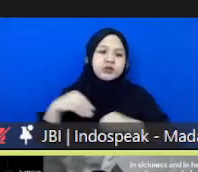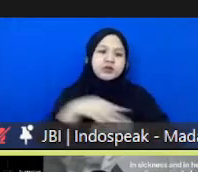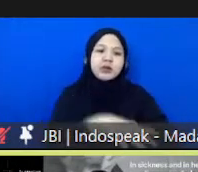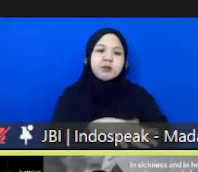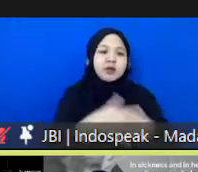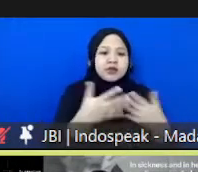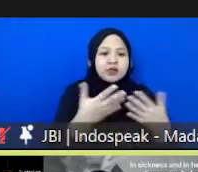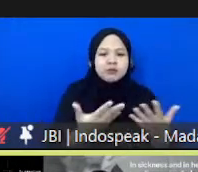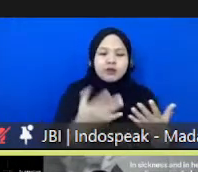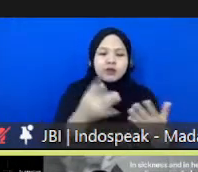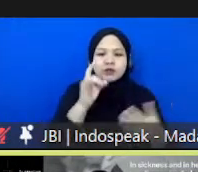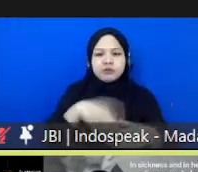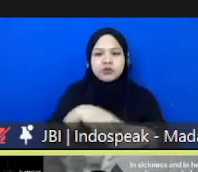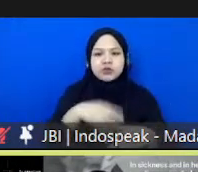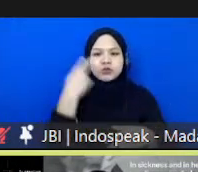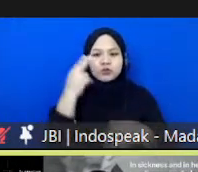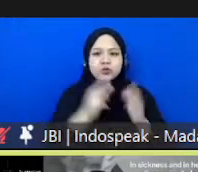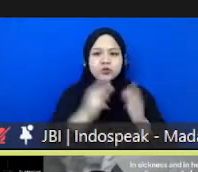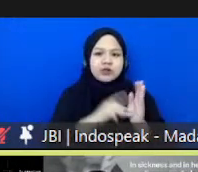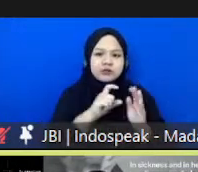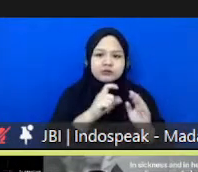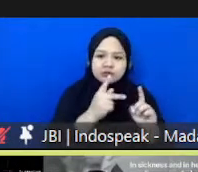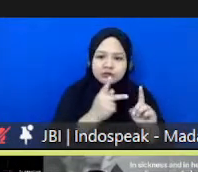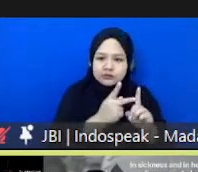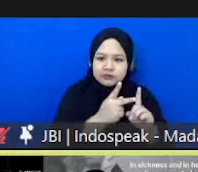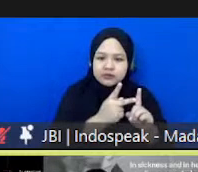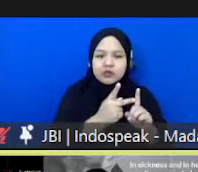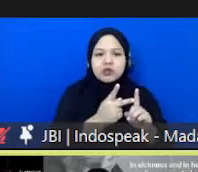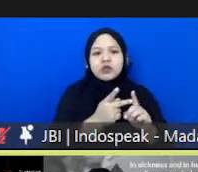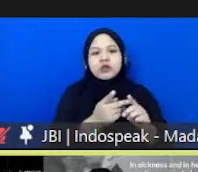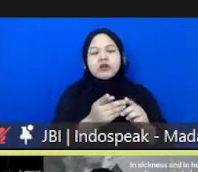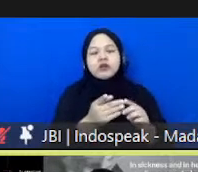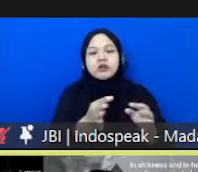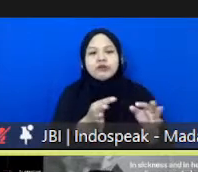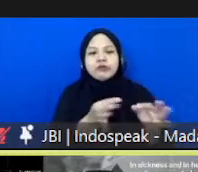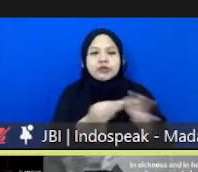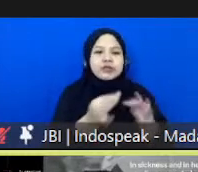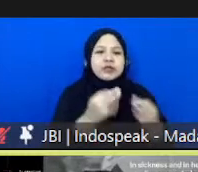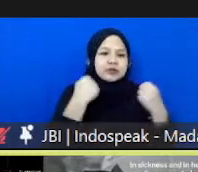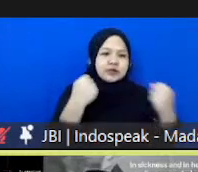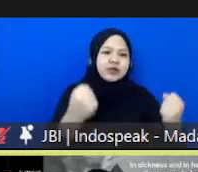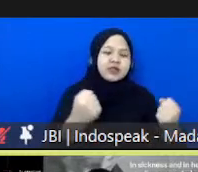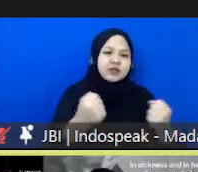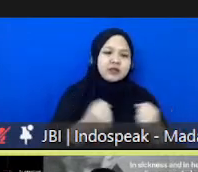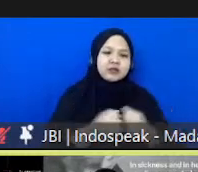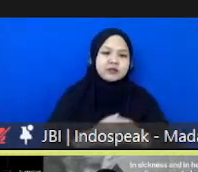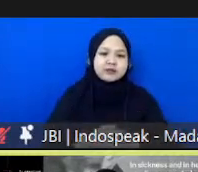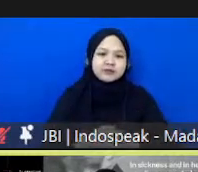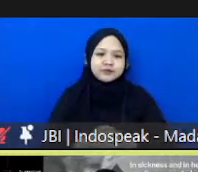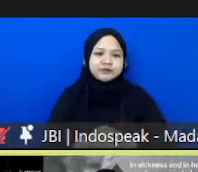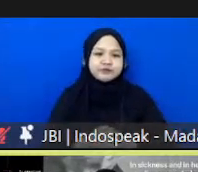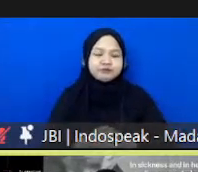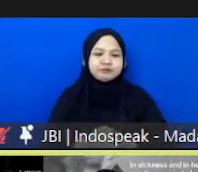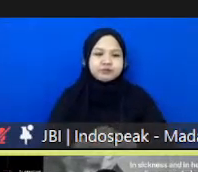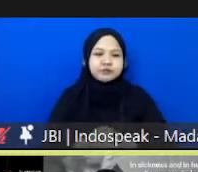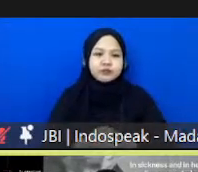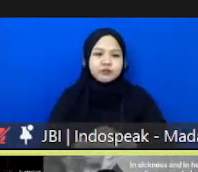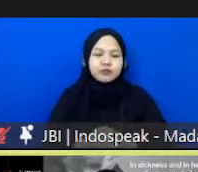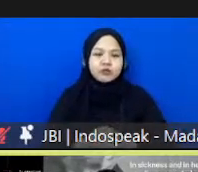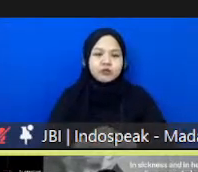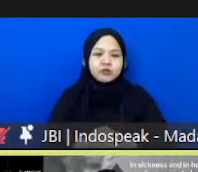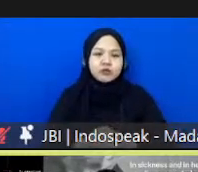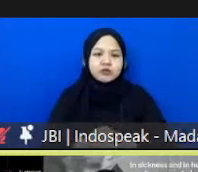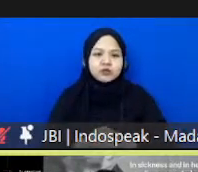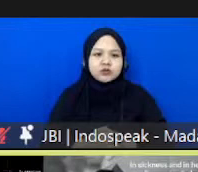included in the MCH routine care. So a bit about the data. And the MCH,